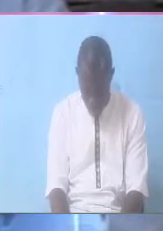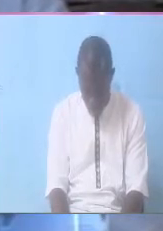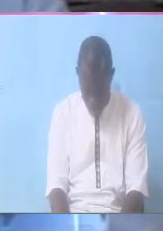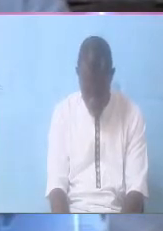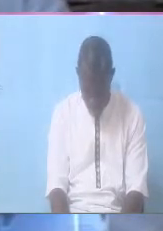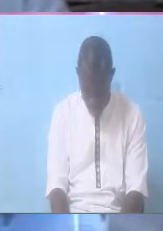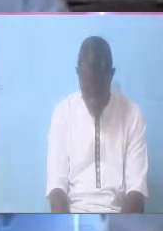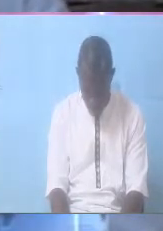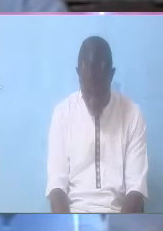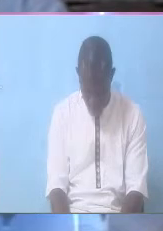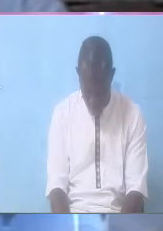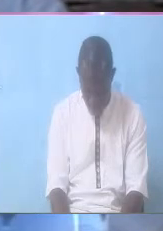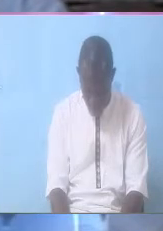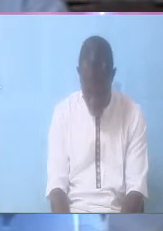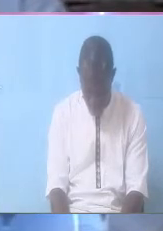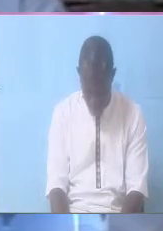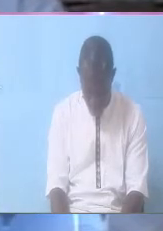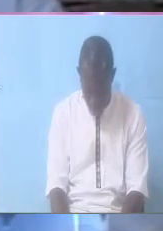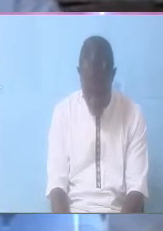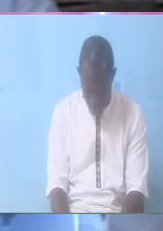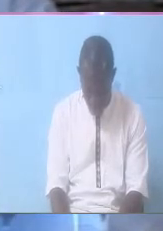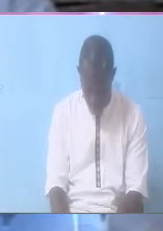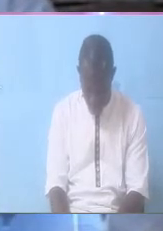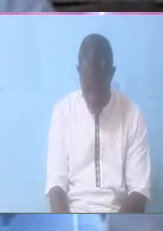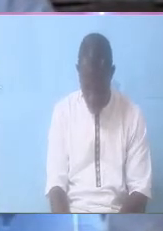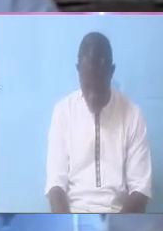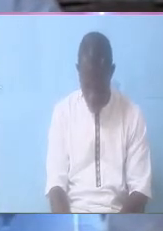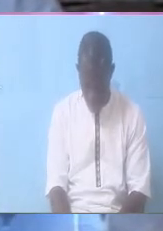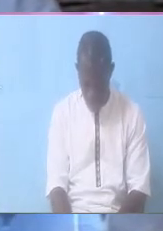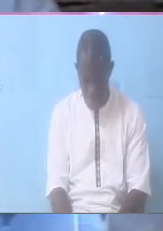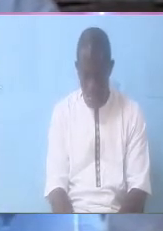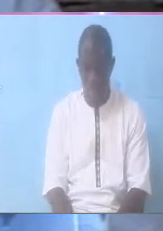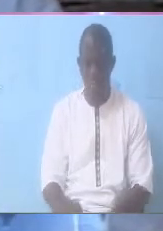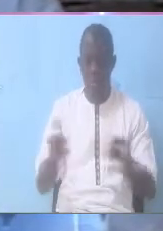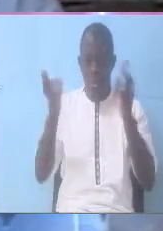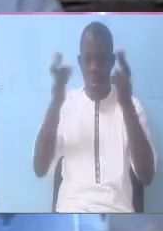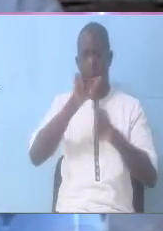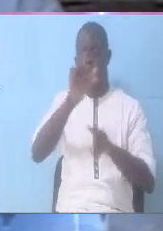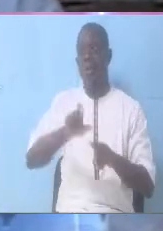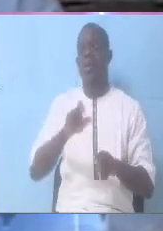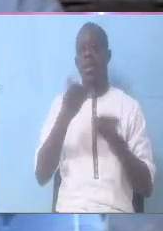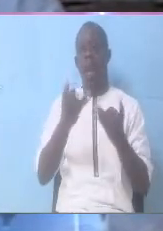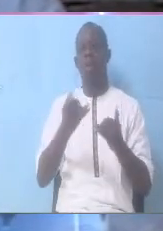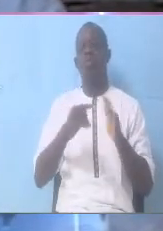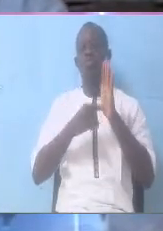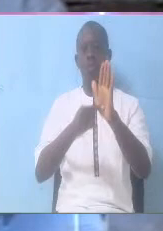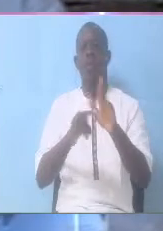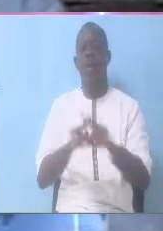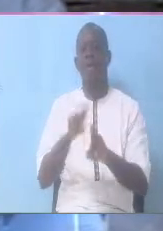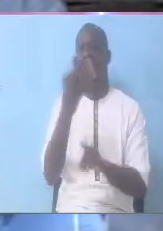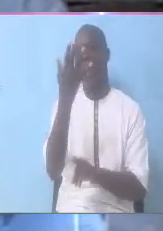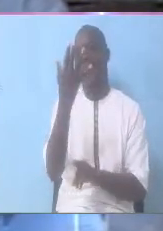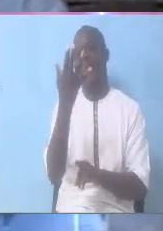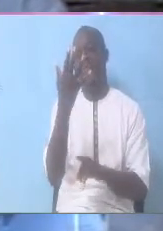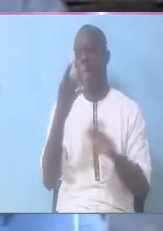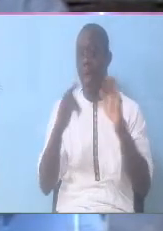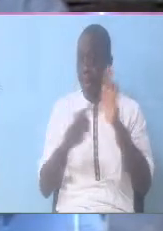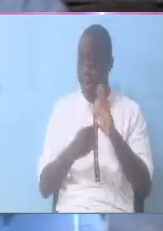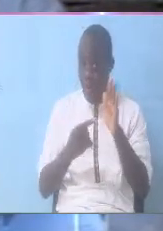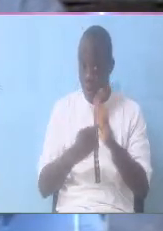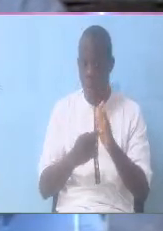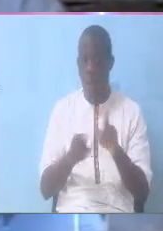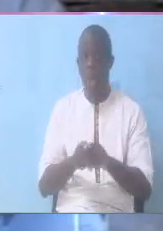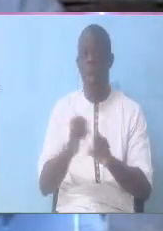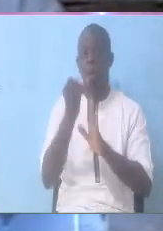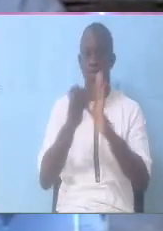Council just showed me 5 major items that would need to be covered with